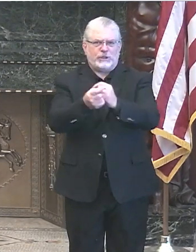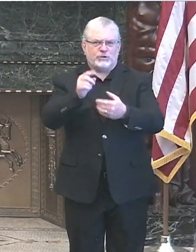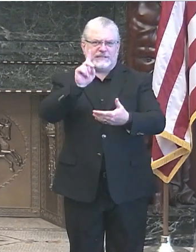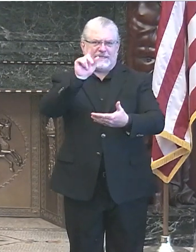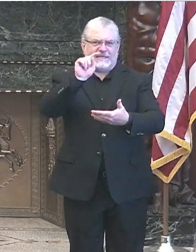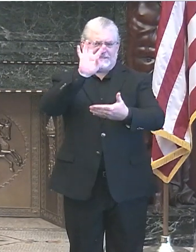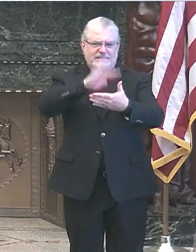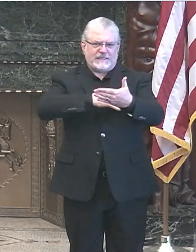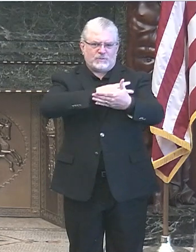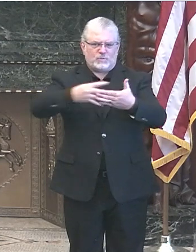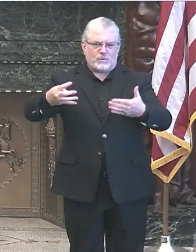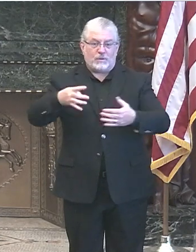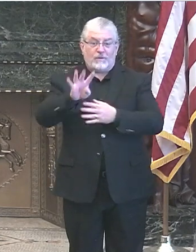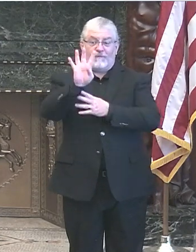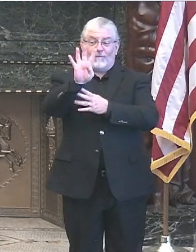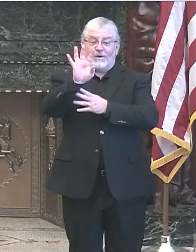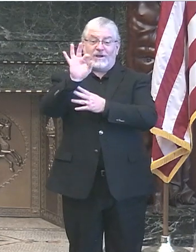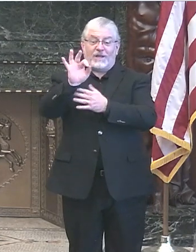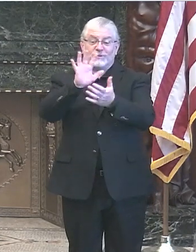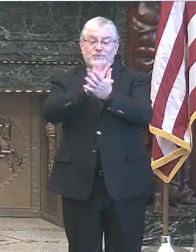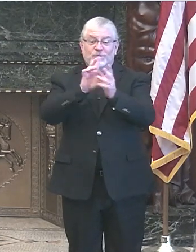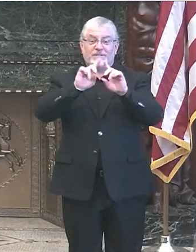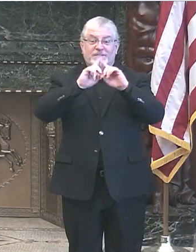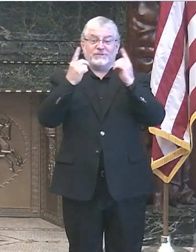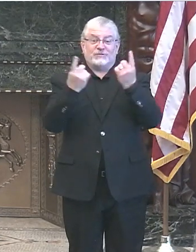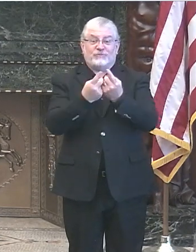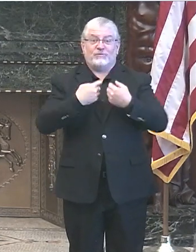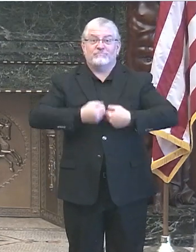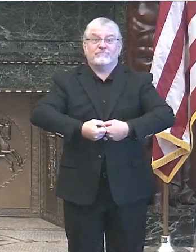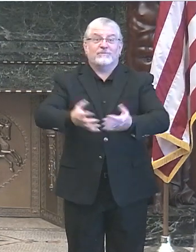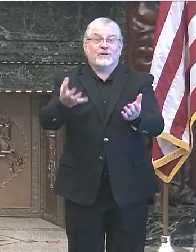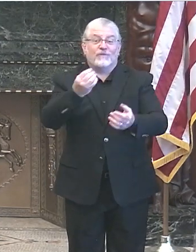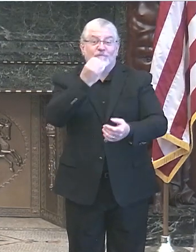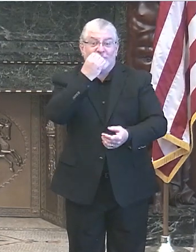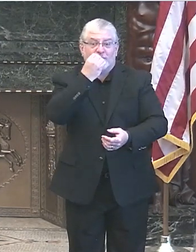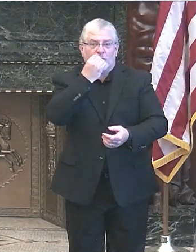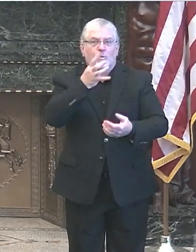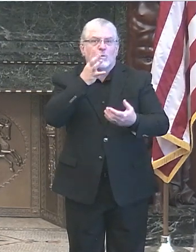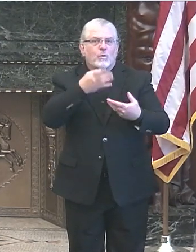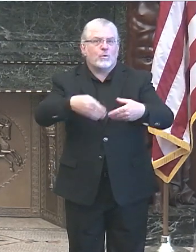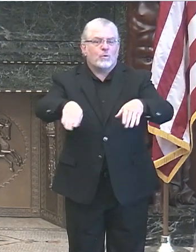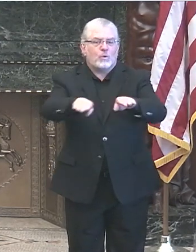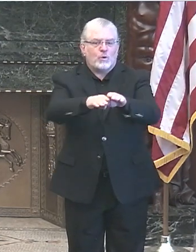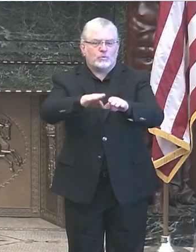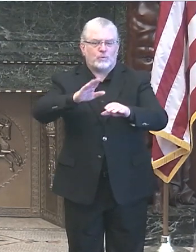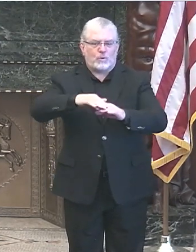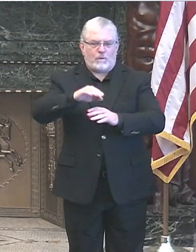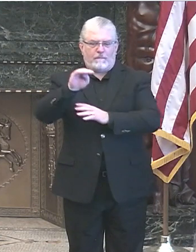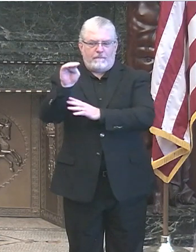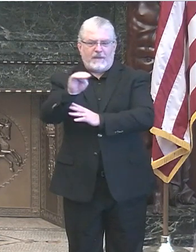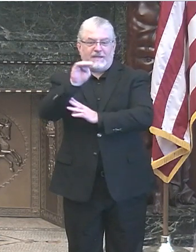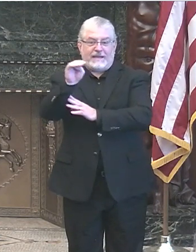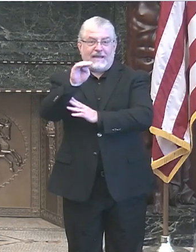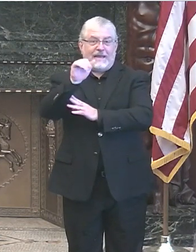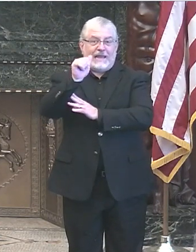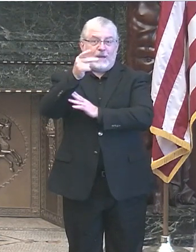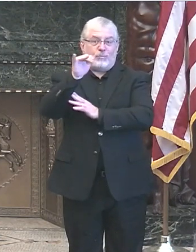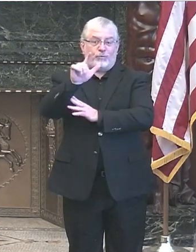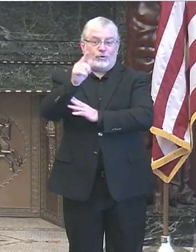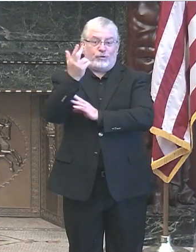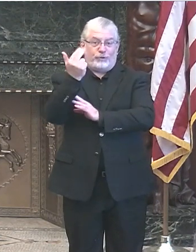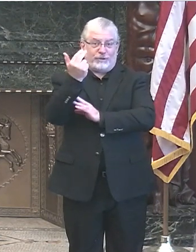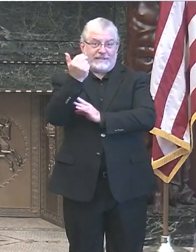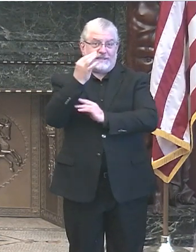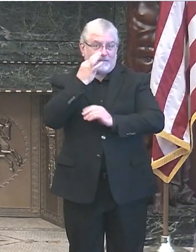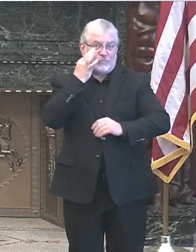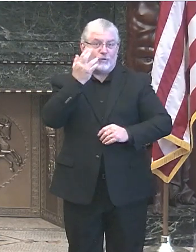school district locations that distribute meals for students will be closed on Monday, April 13th. The sites will open instead on Tuesday, April